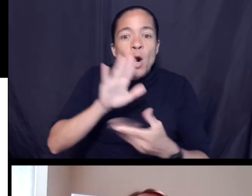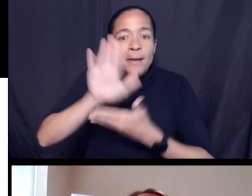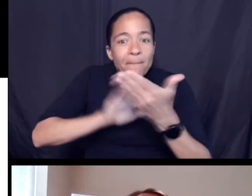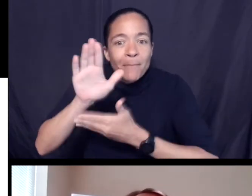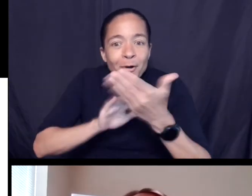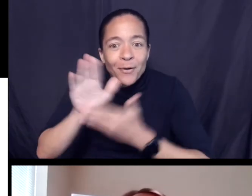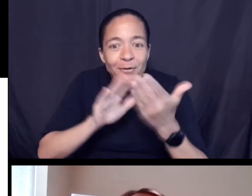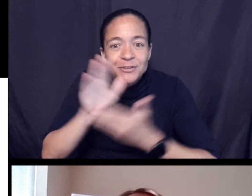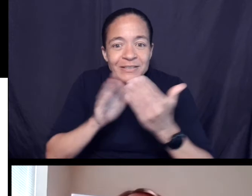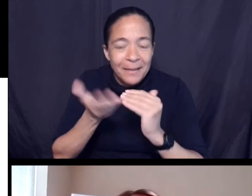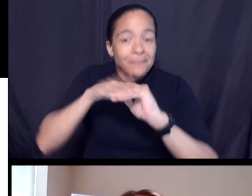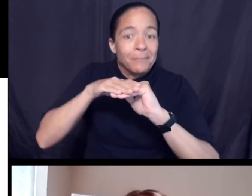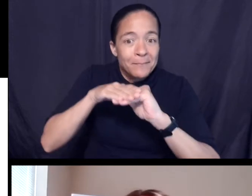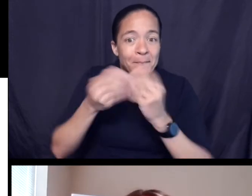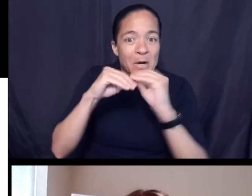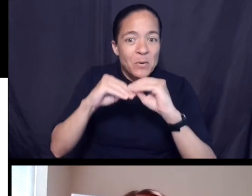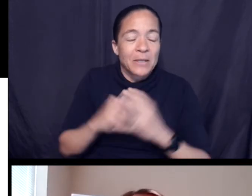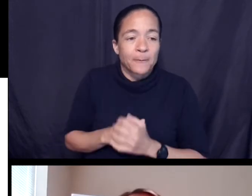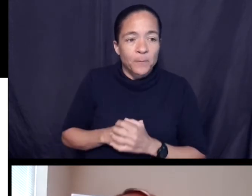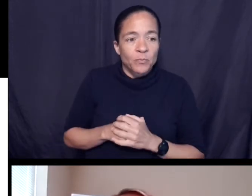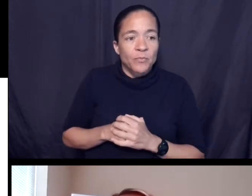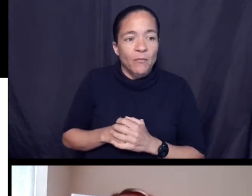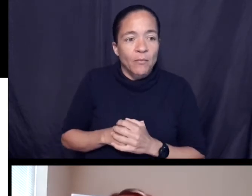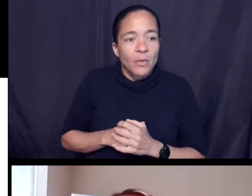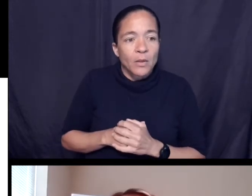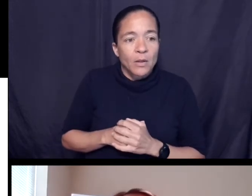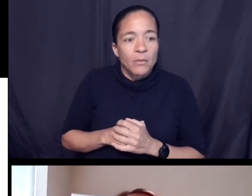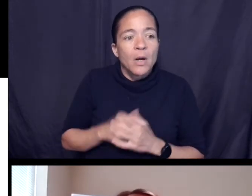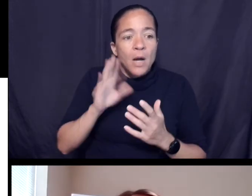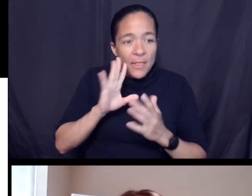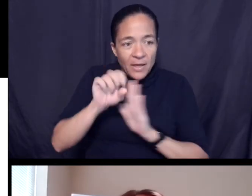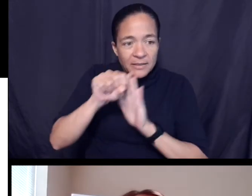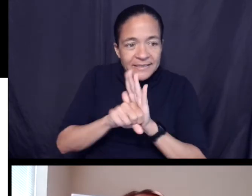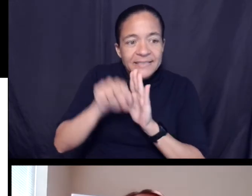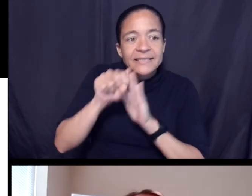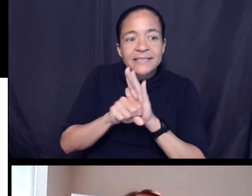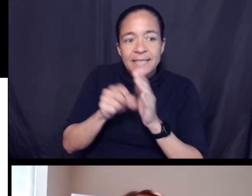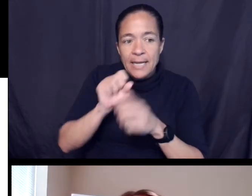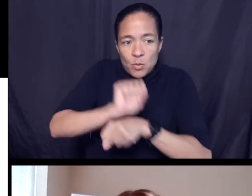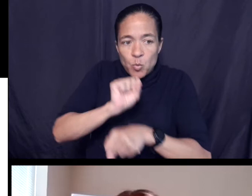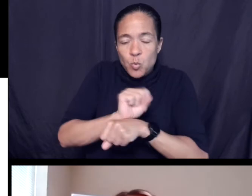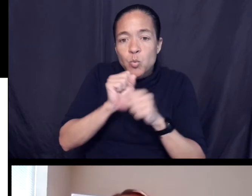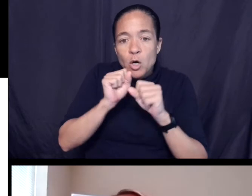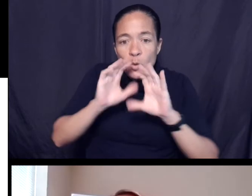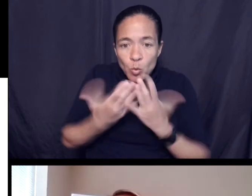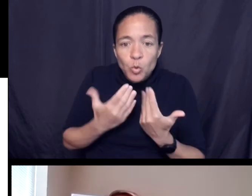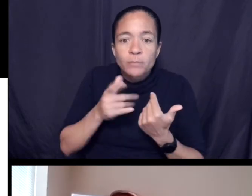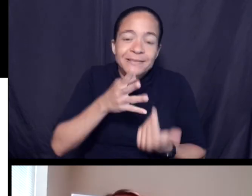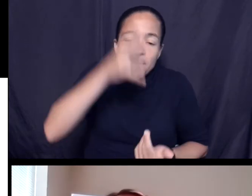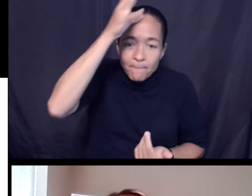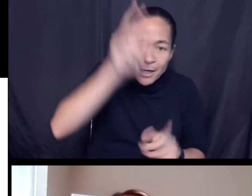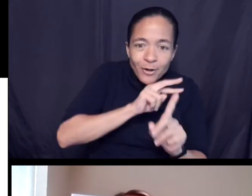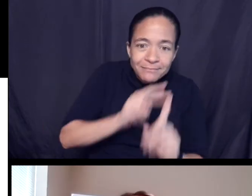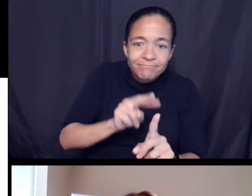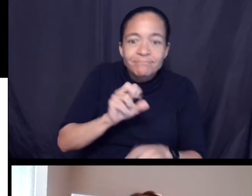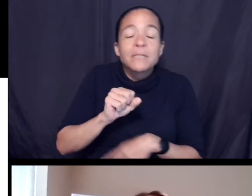events. They're serving on state work groups to provide either the parent or advocate perspective. They're advocating